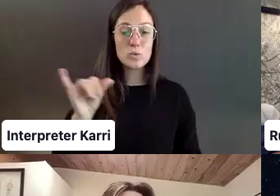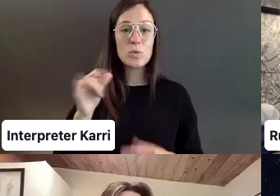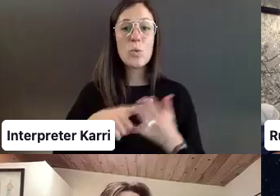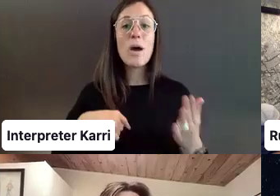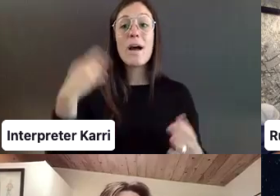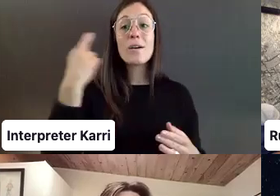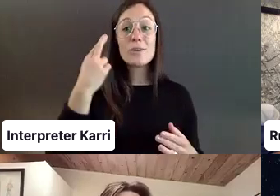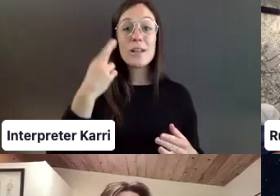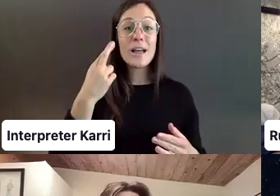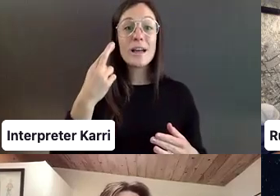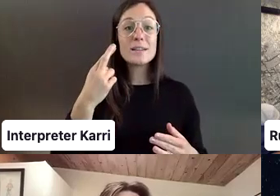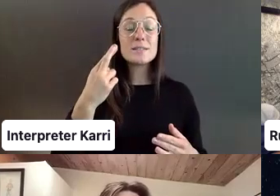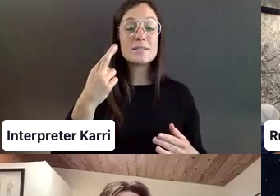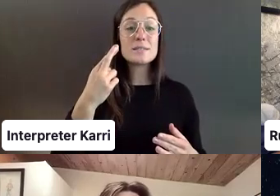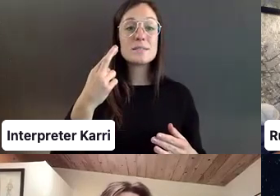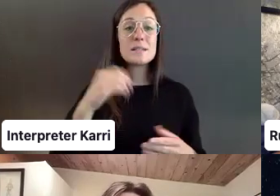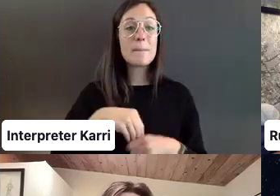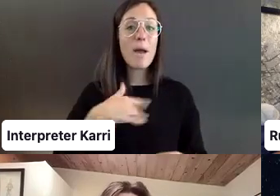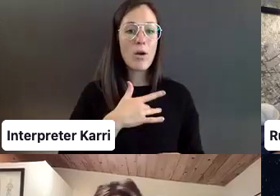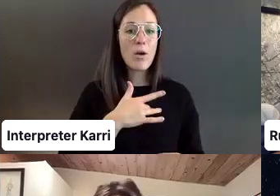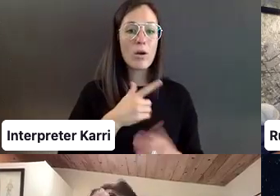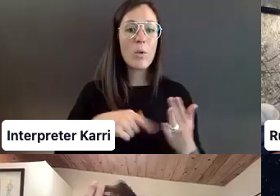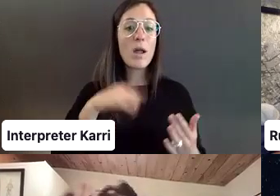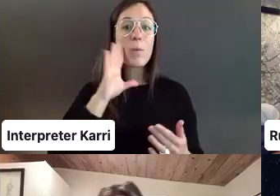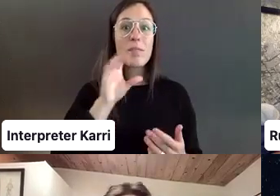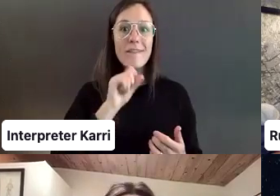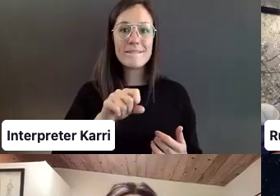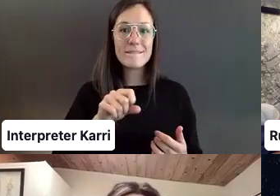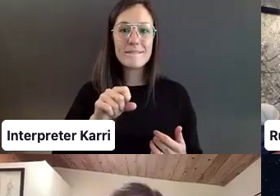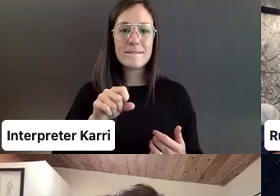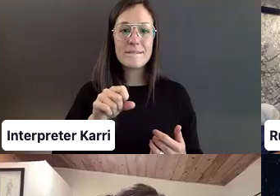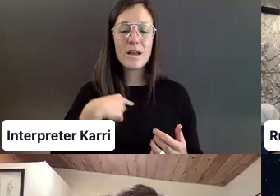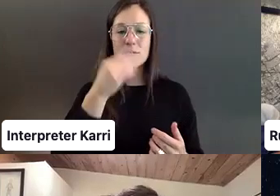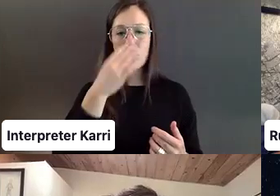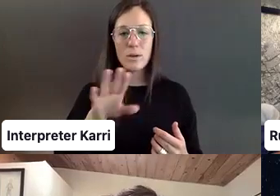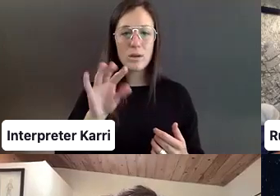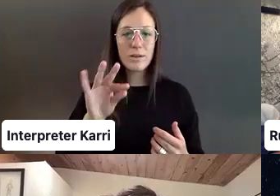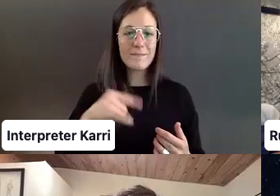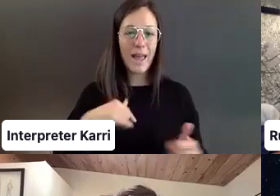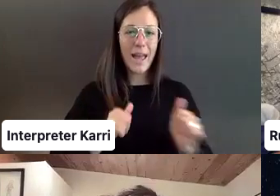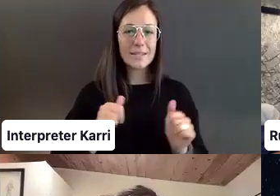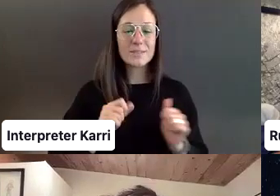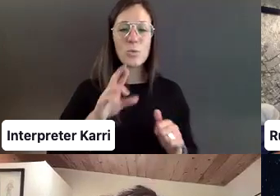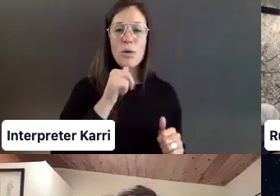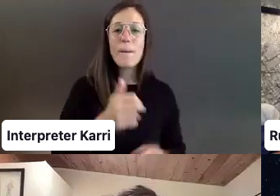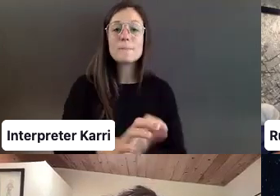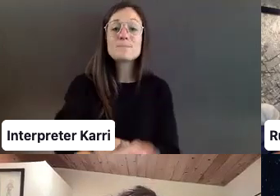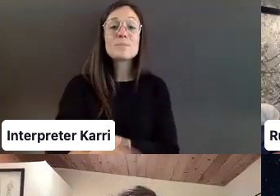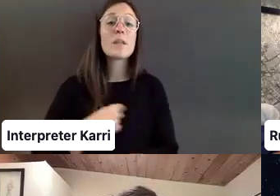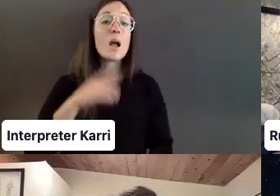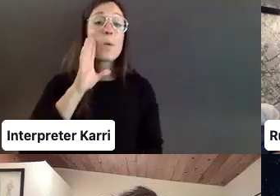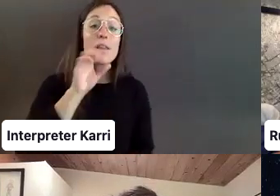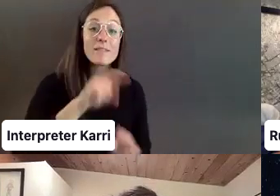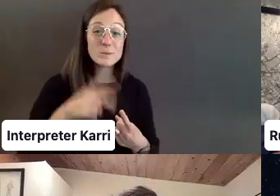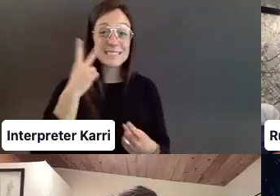my heart was like, oh, you know what I really would love to, I don't care if I act in it or not, what I really would love to see